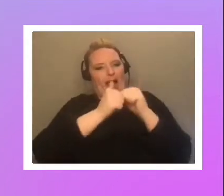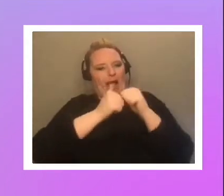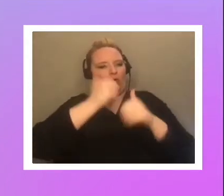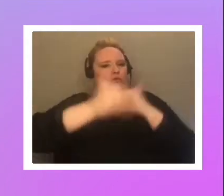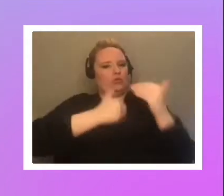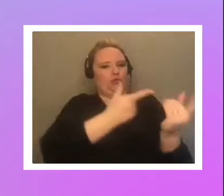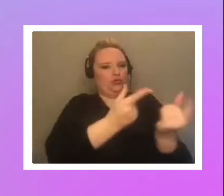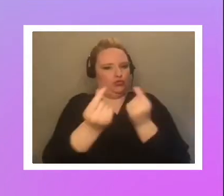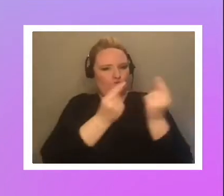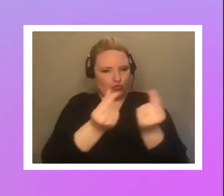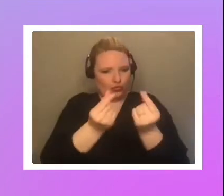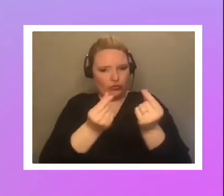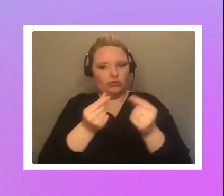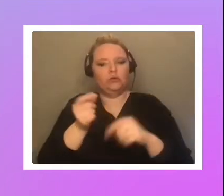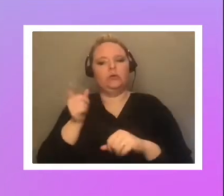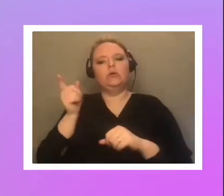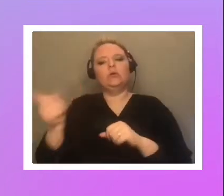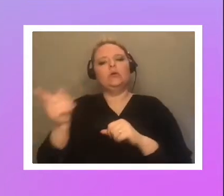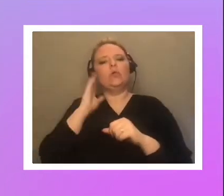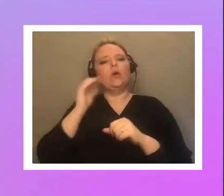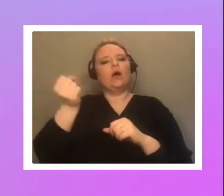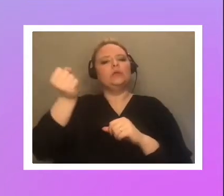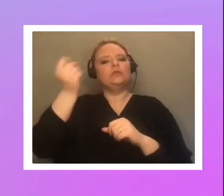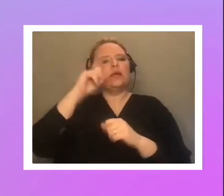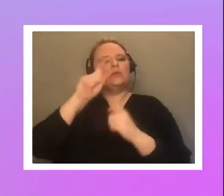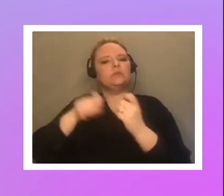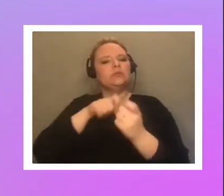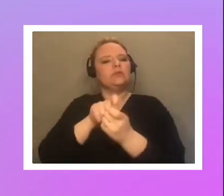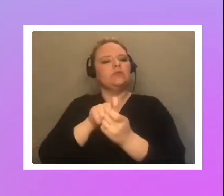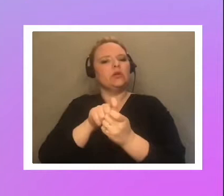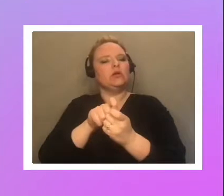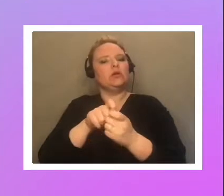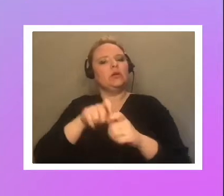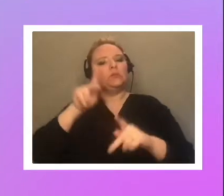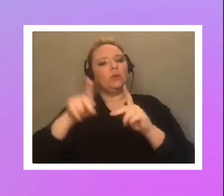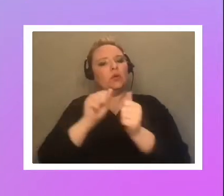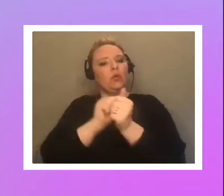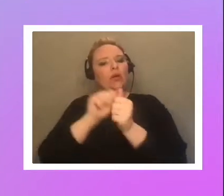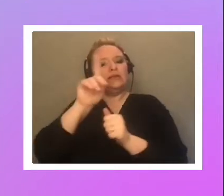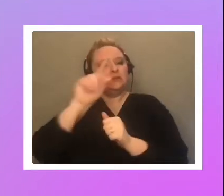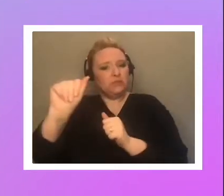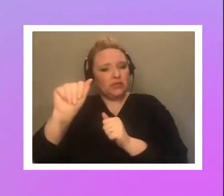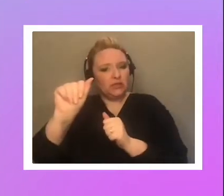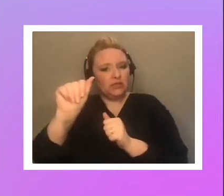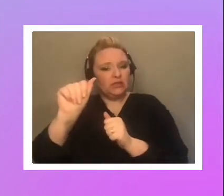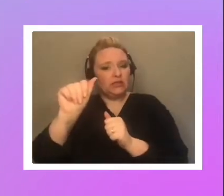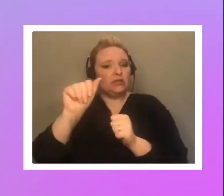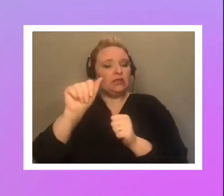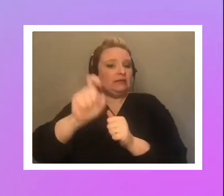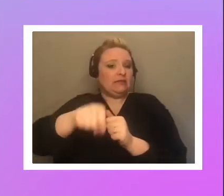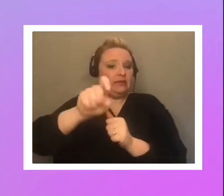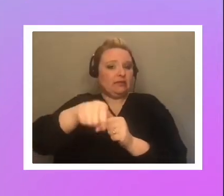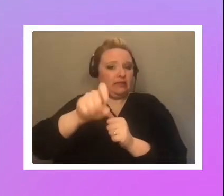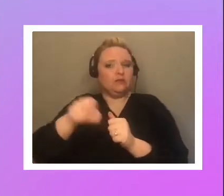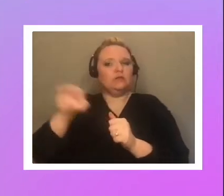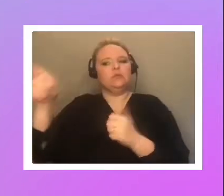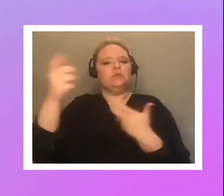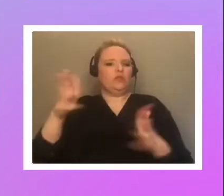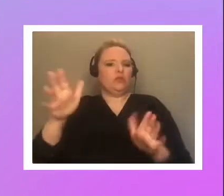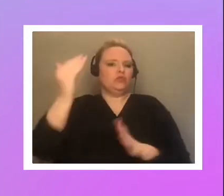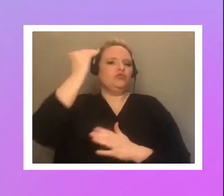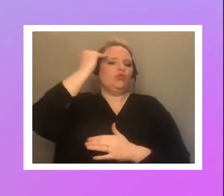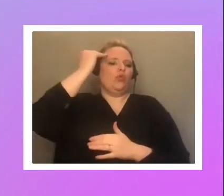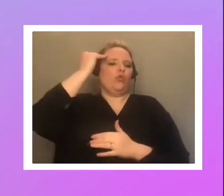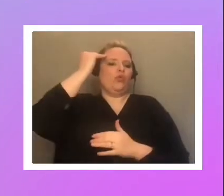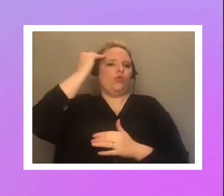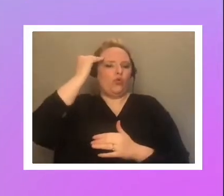They will understand specifically what people with disabilities have a need for